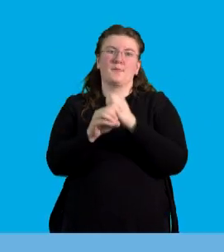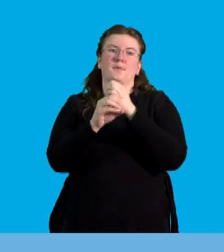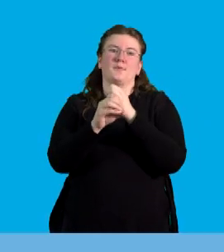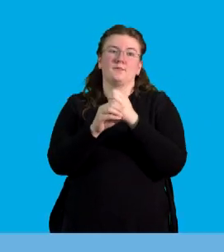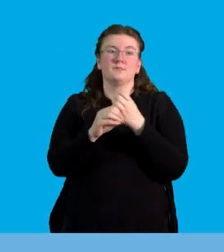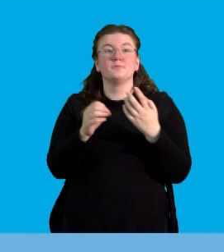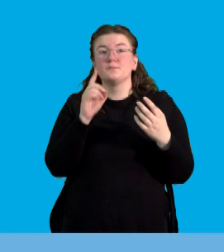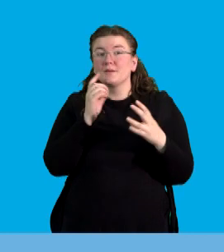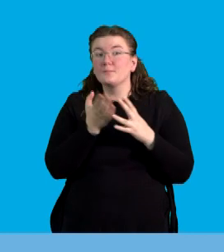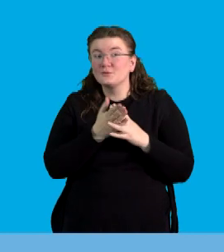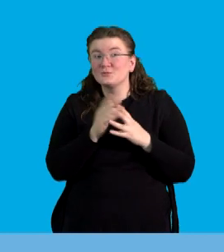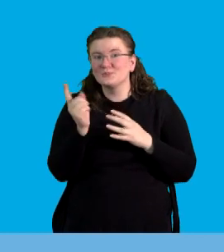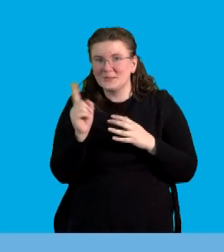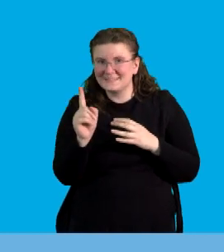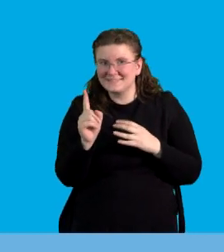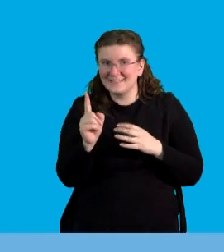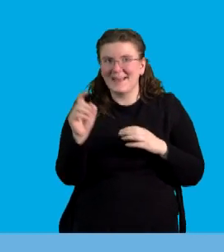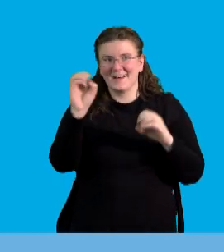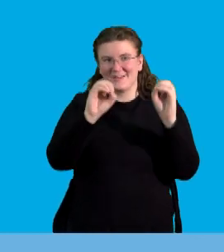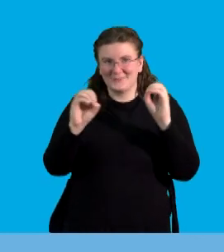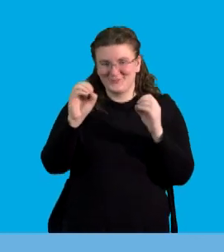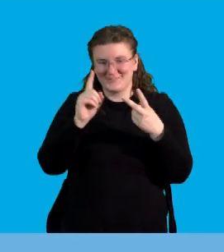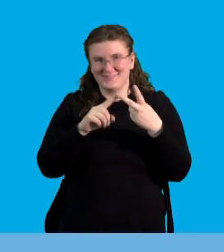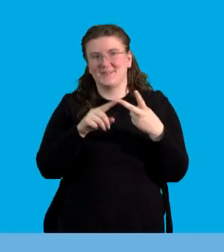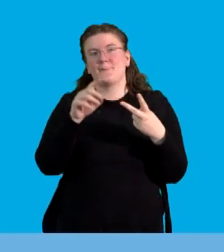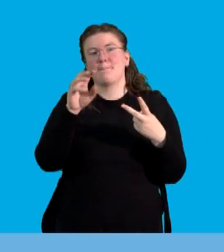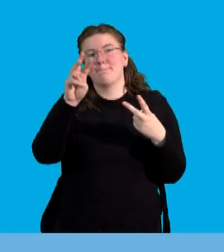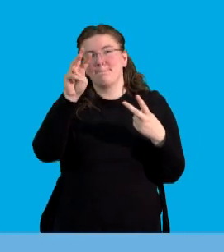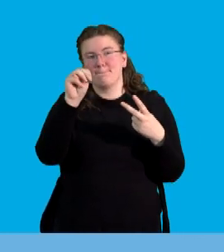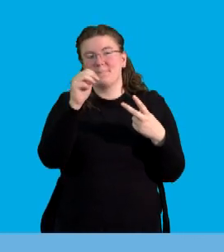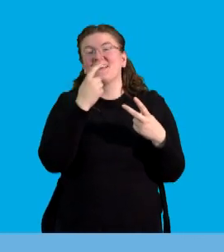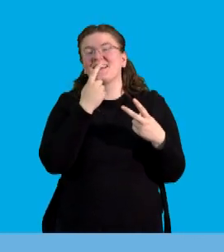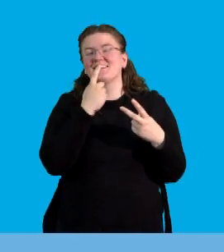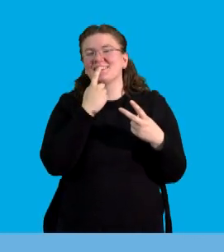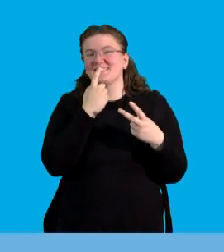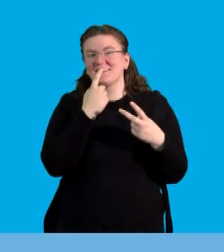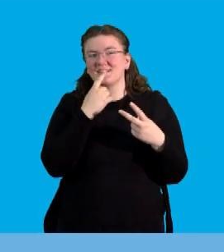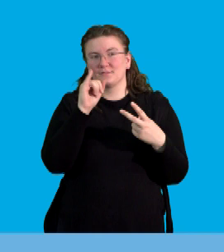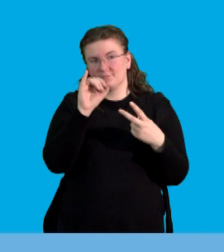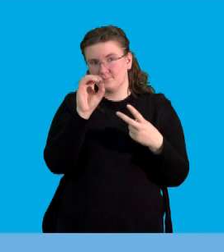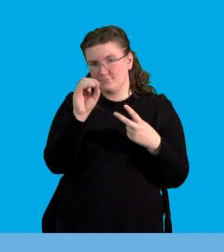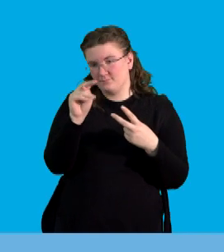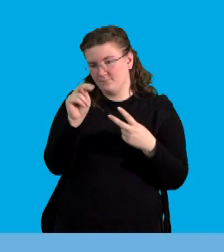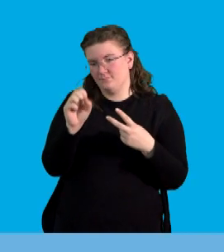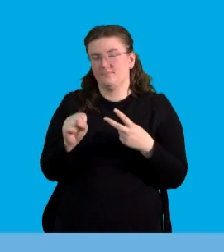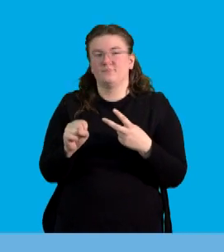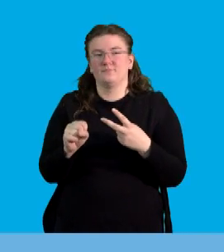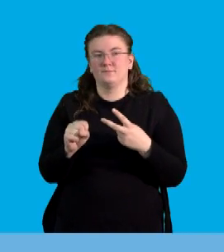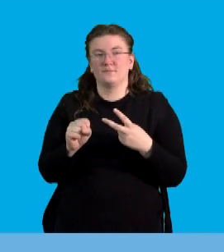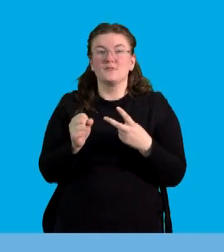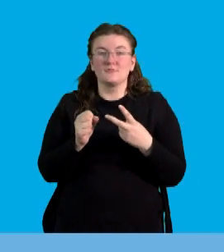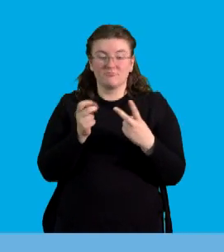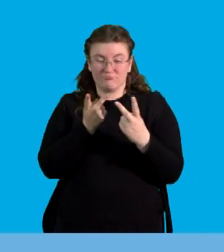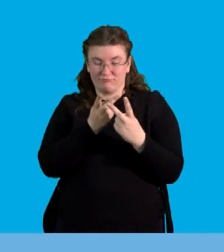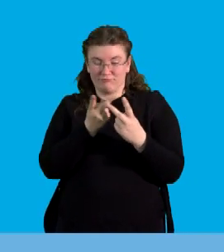So the collisions are going to be between electrons and the metal ions that cause a degree of resistance against the flow of